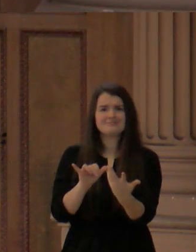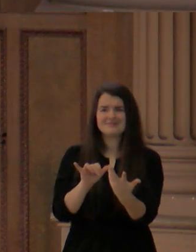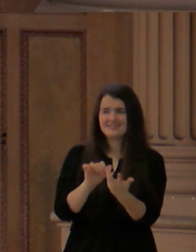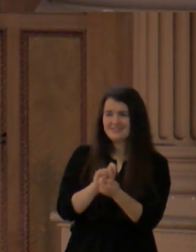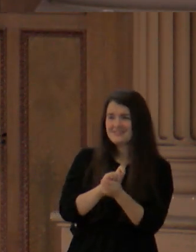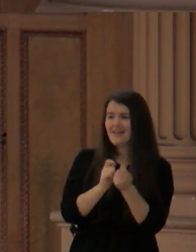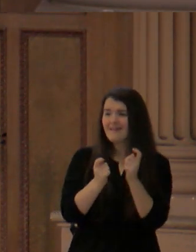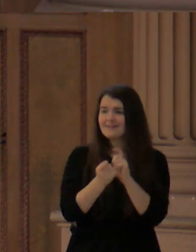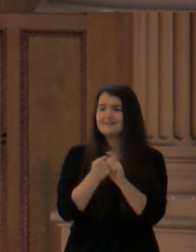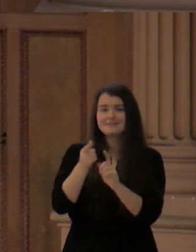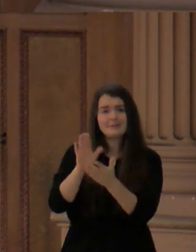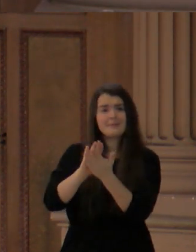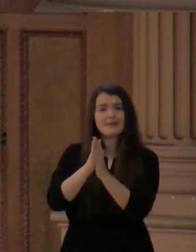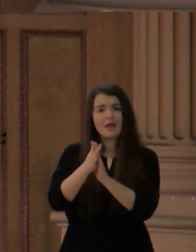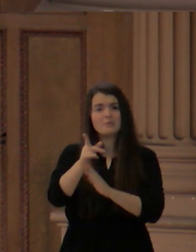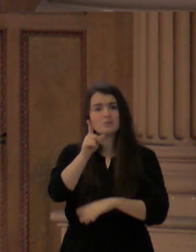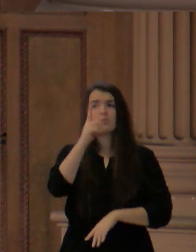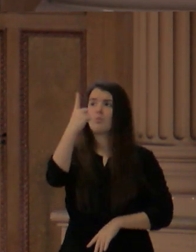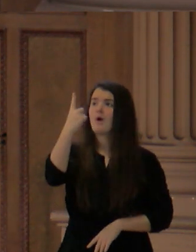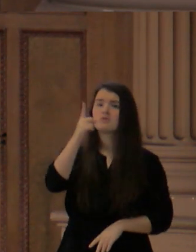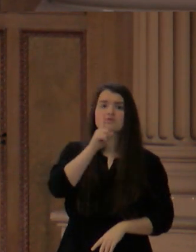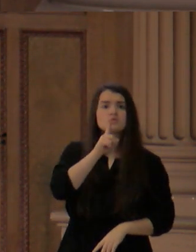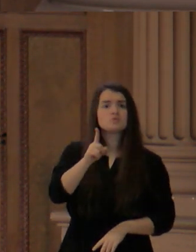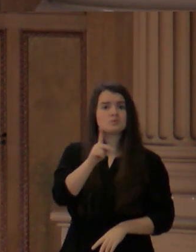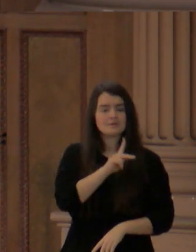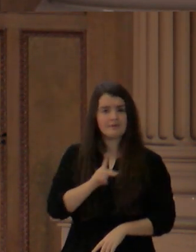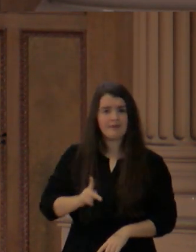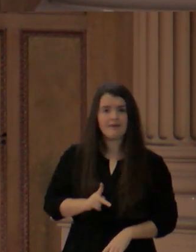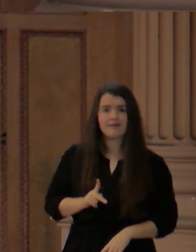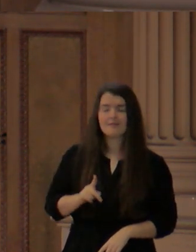that we long for and one that we can really rejoice in